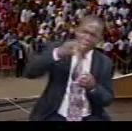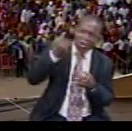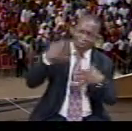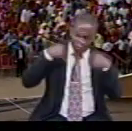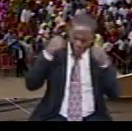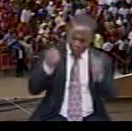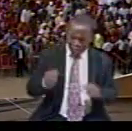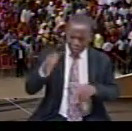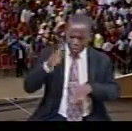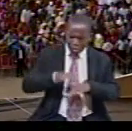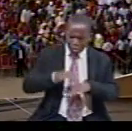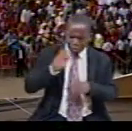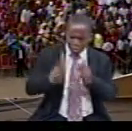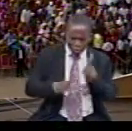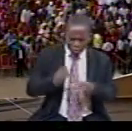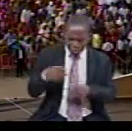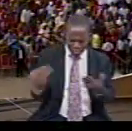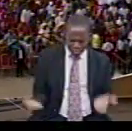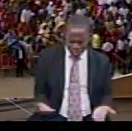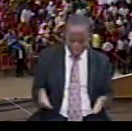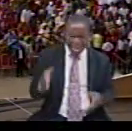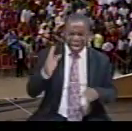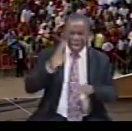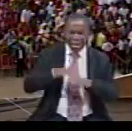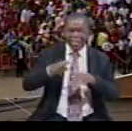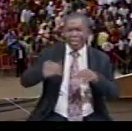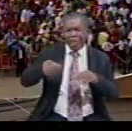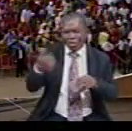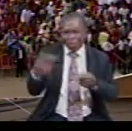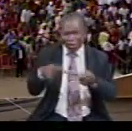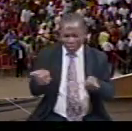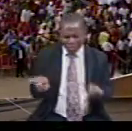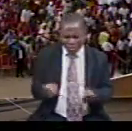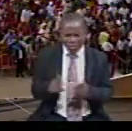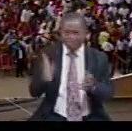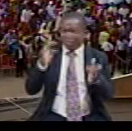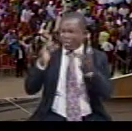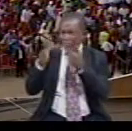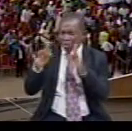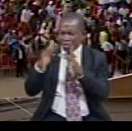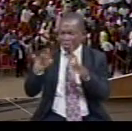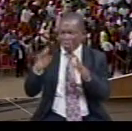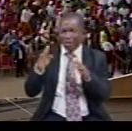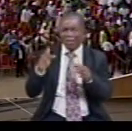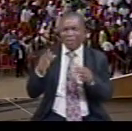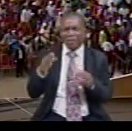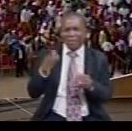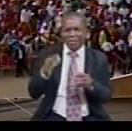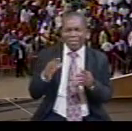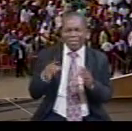location and those online and all other places in Jesus' name.